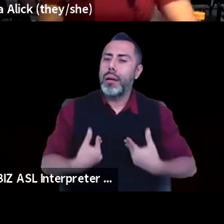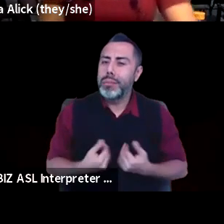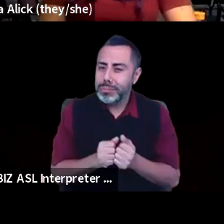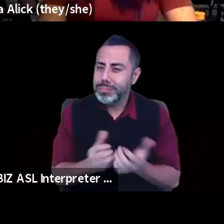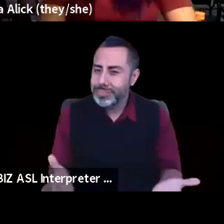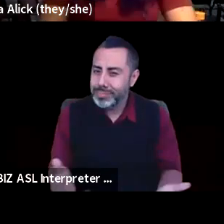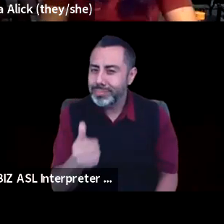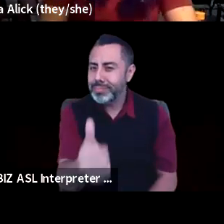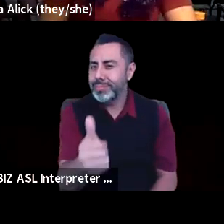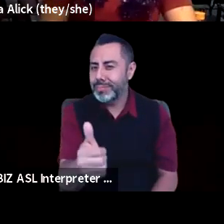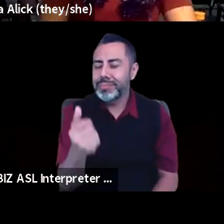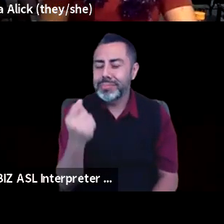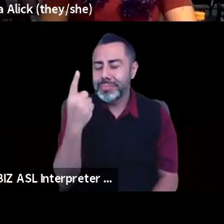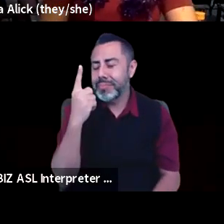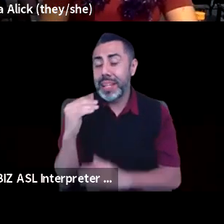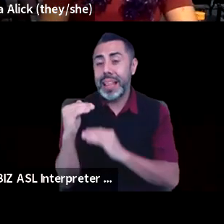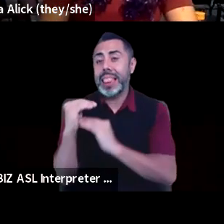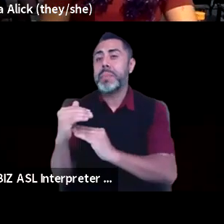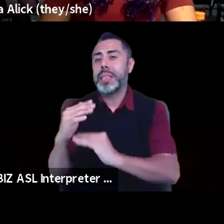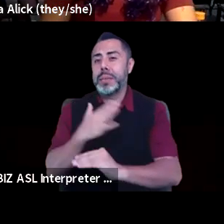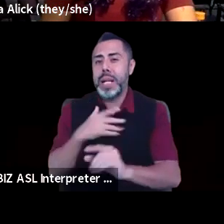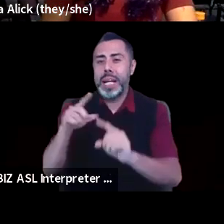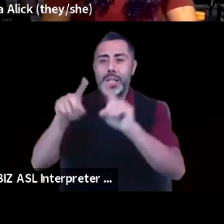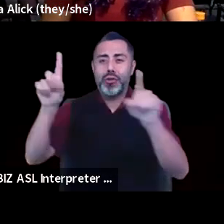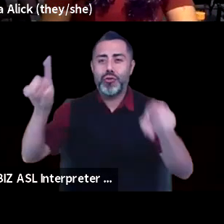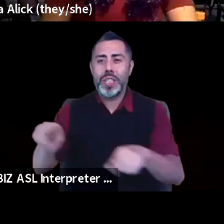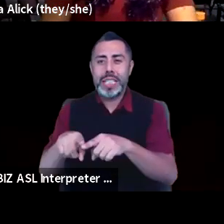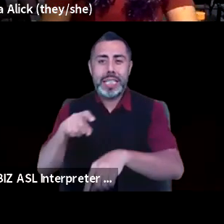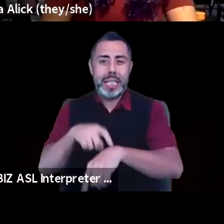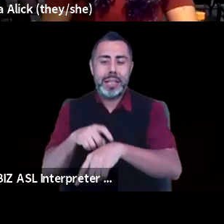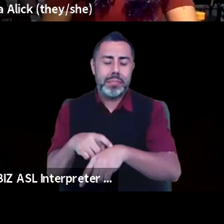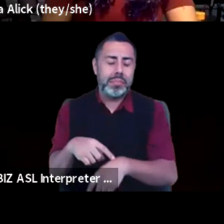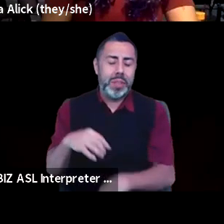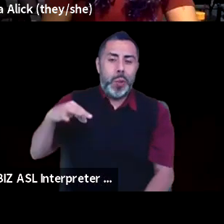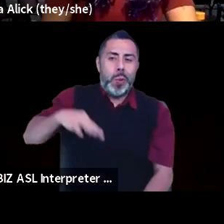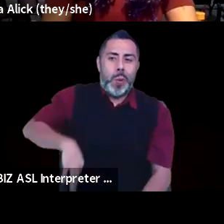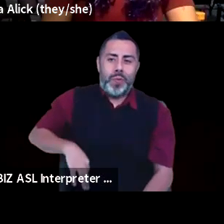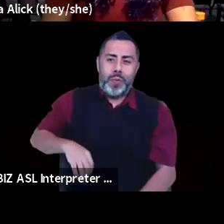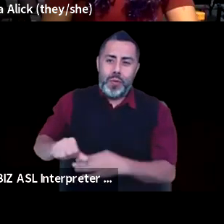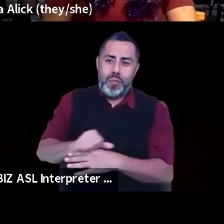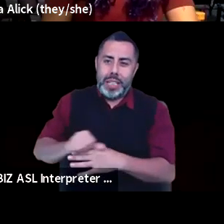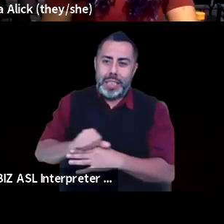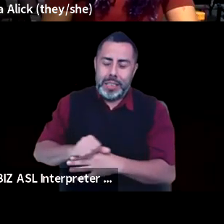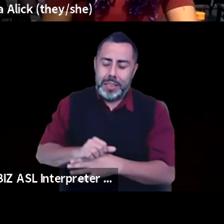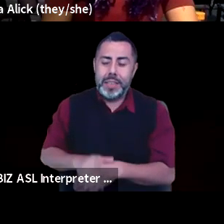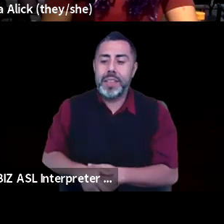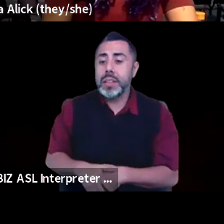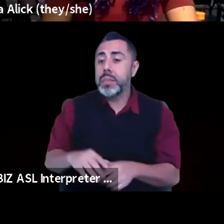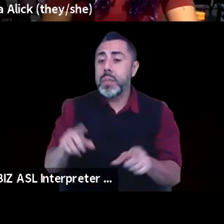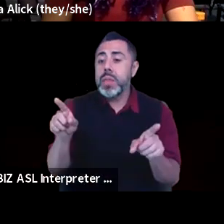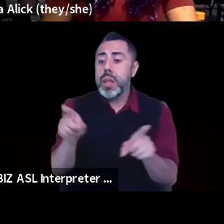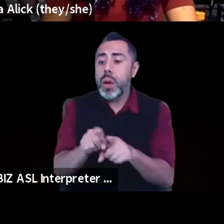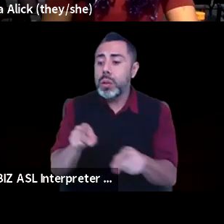is a useful practice. And then also confronting some of